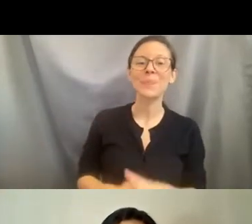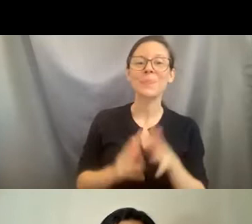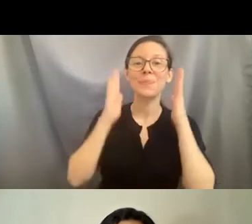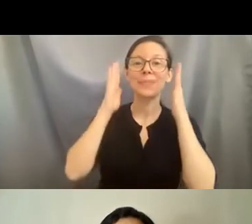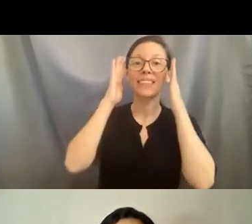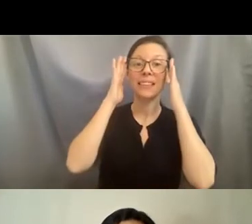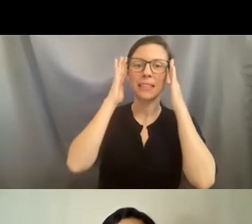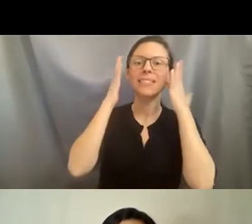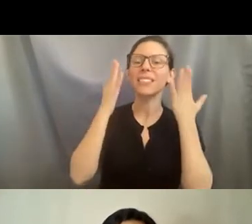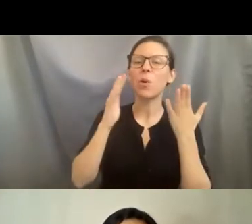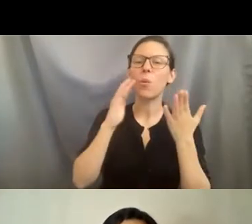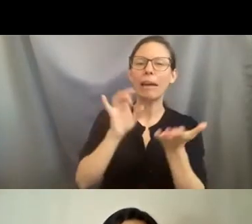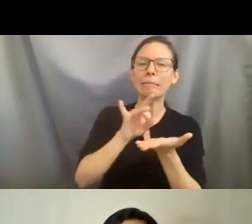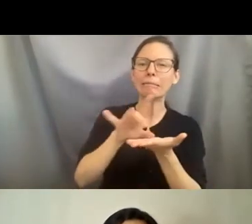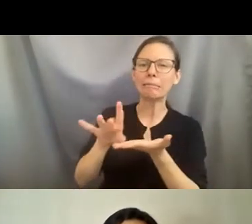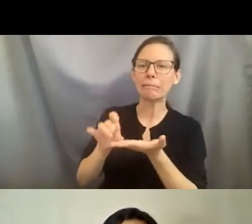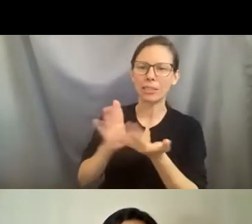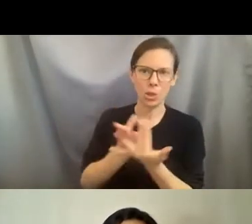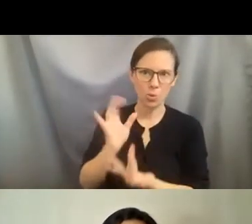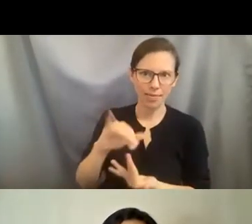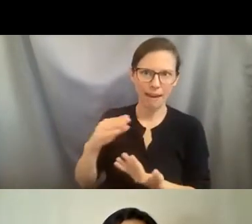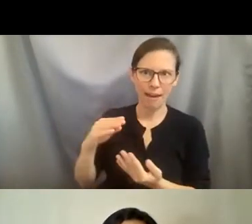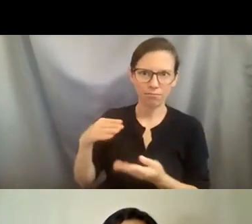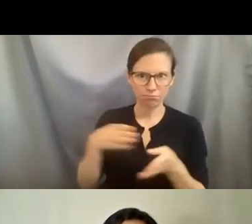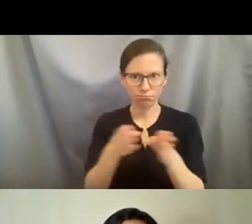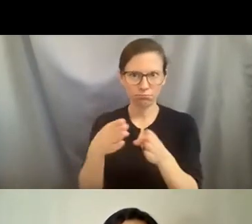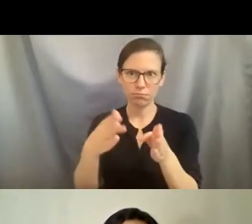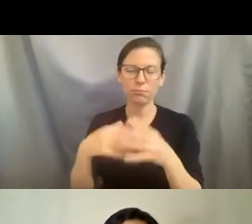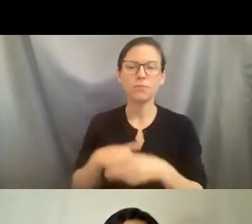get rid of them that way. So we're not going to,